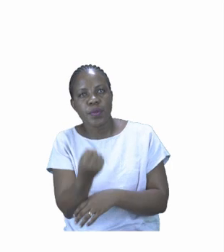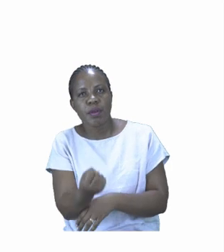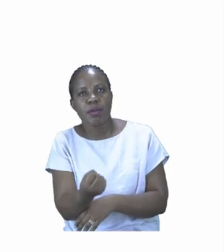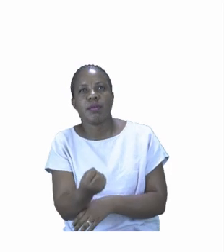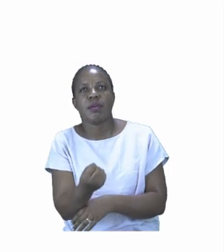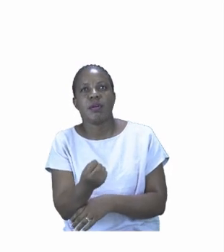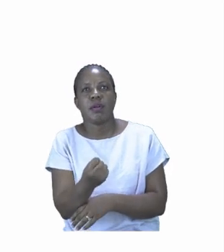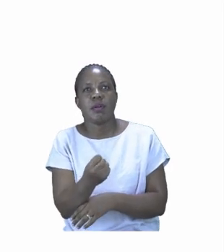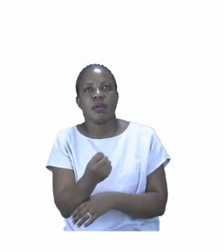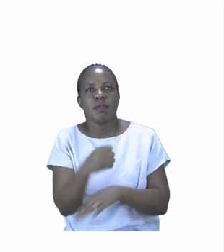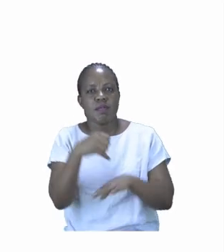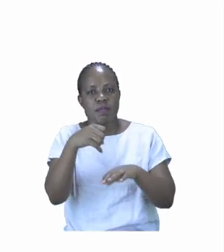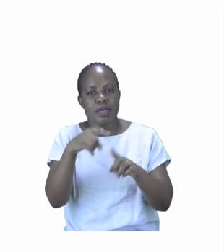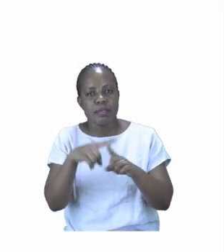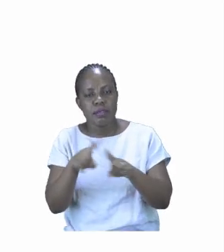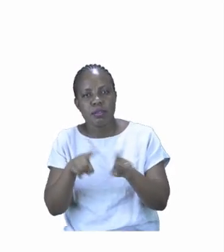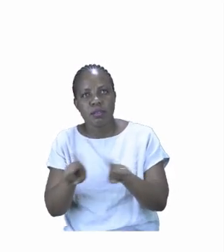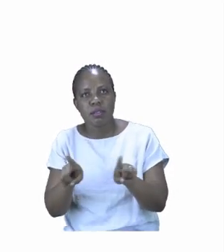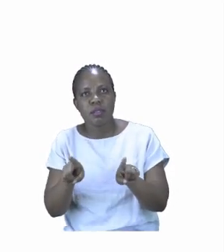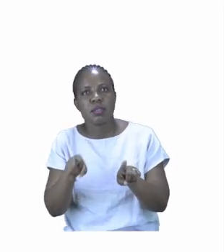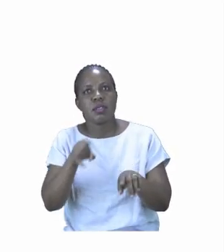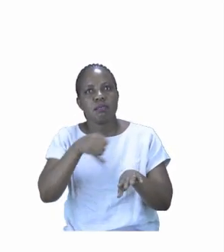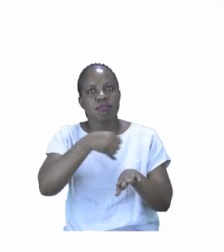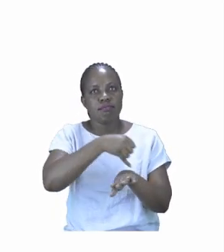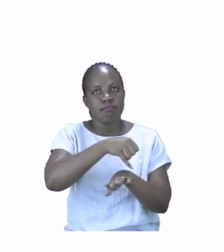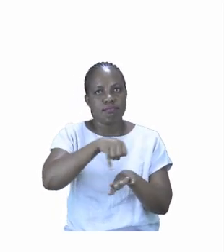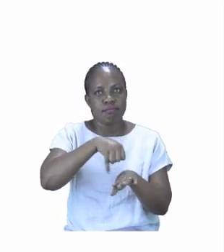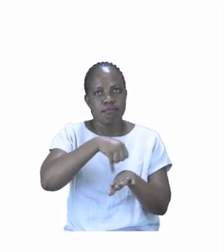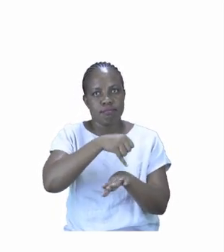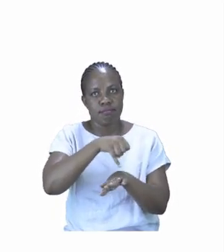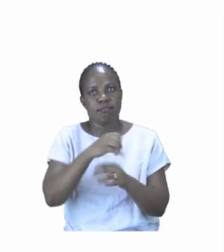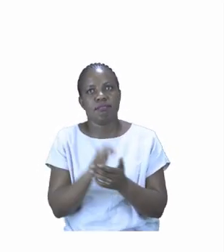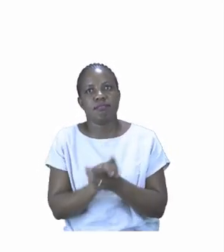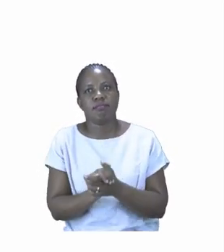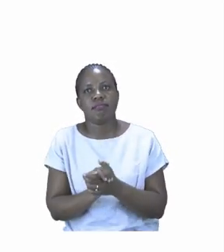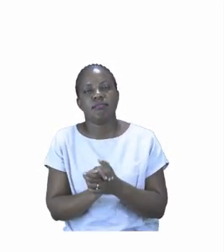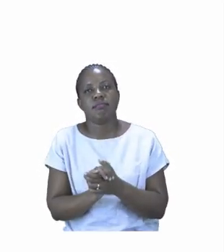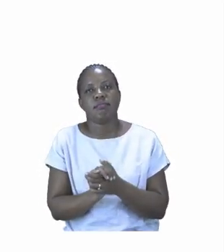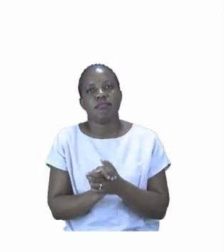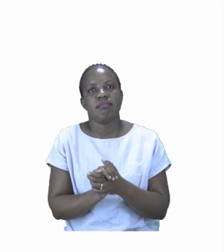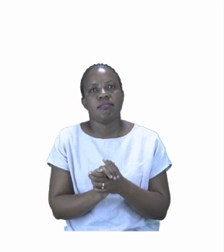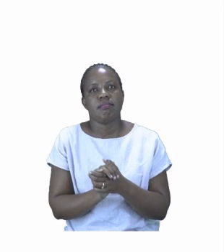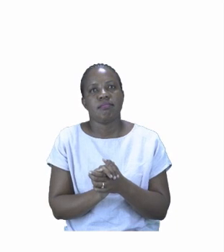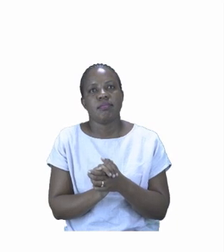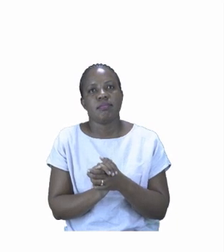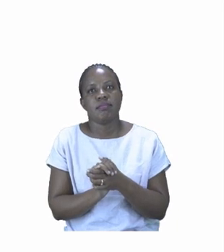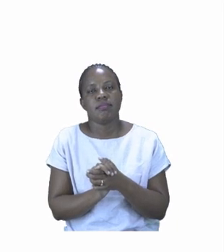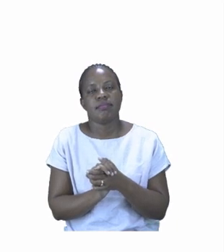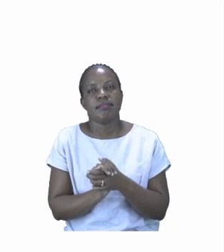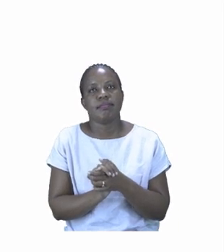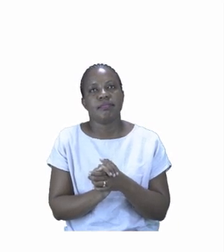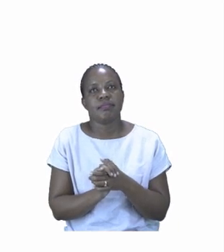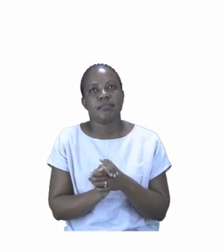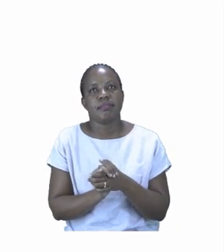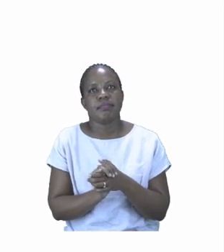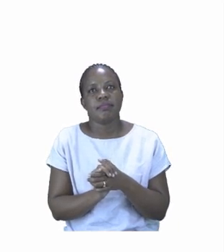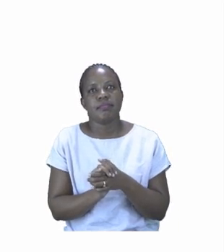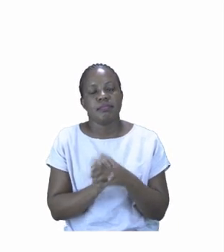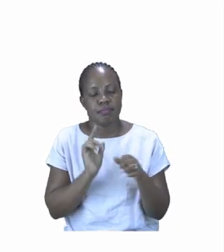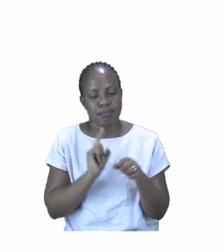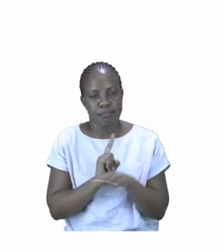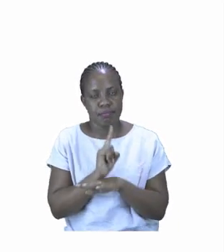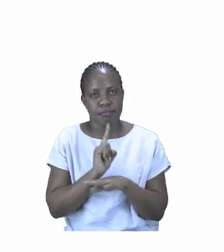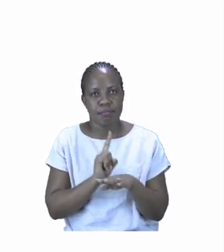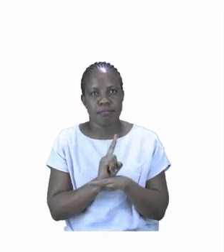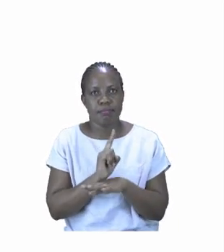to make sure we do each and every exercise there. The first job we are being given